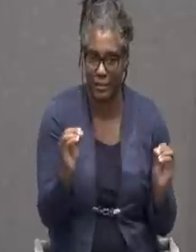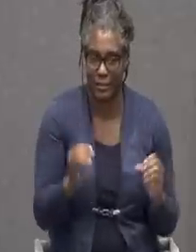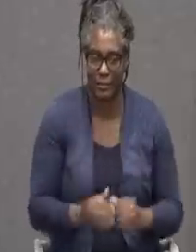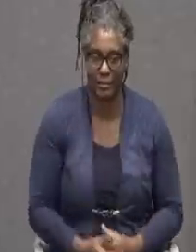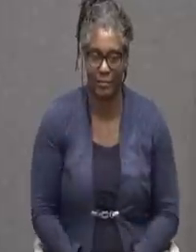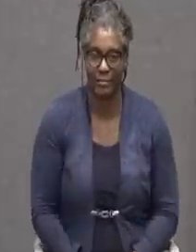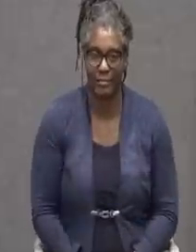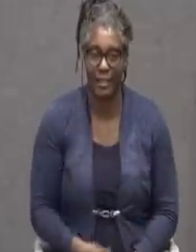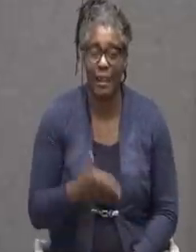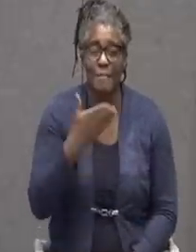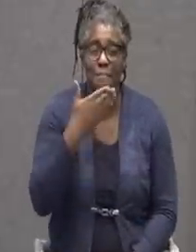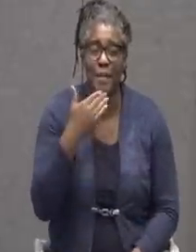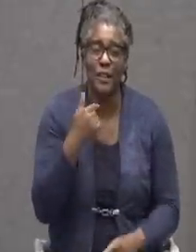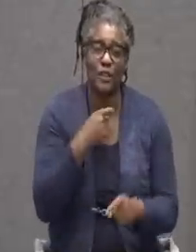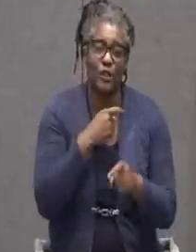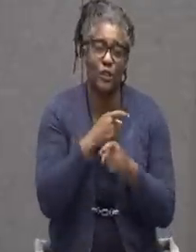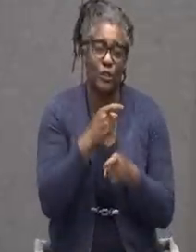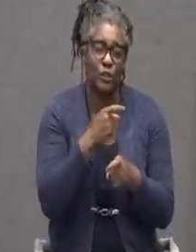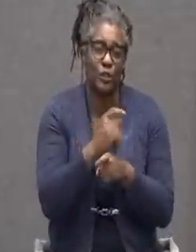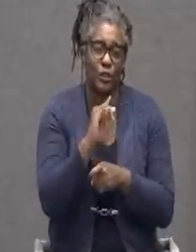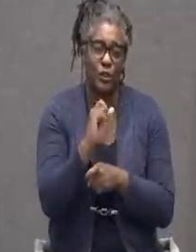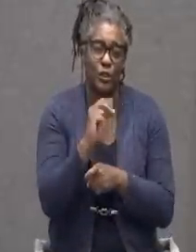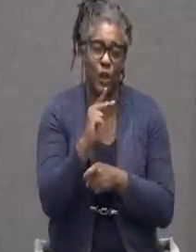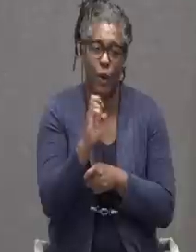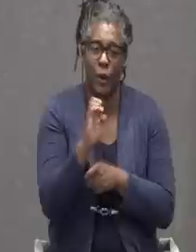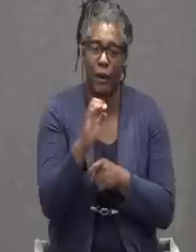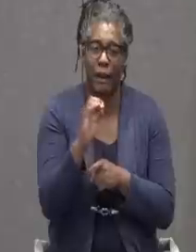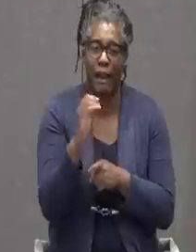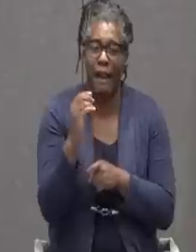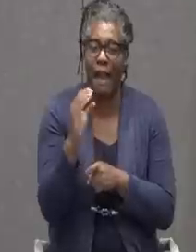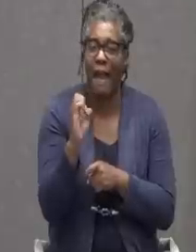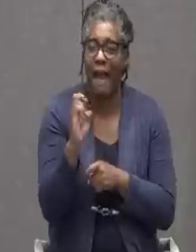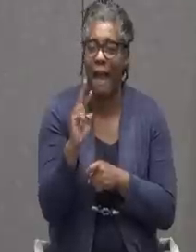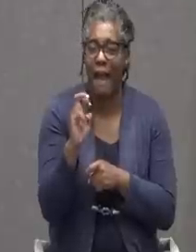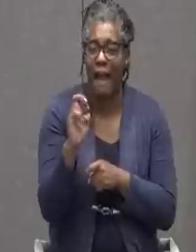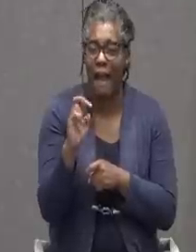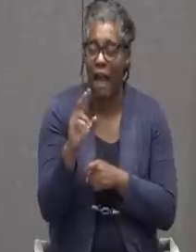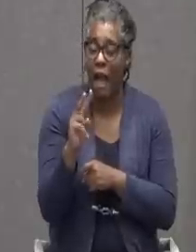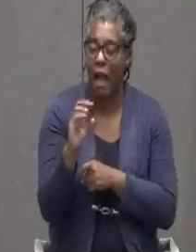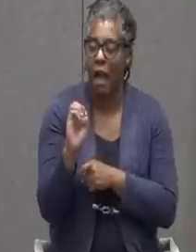Best joke ever. All right, so I'm gonna make an arch.